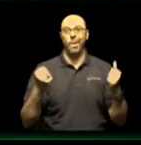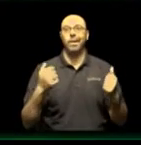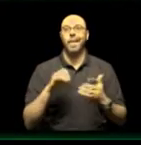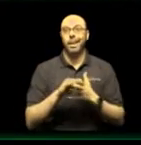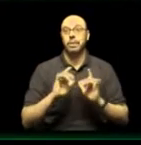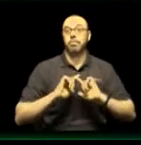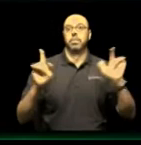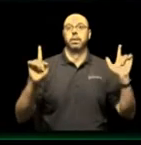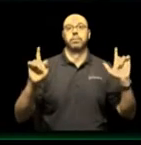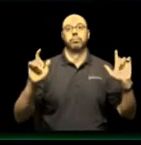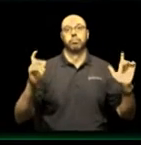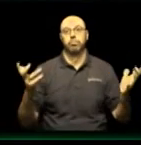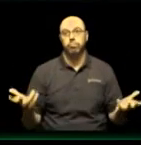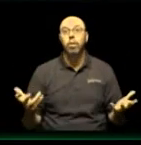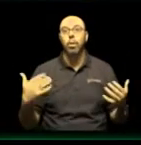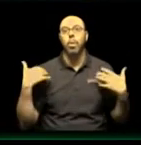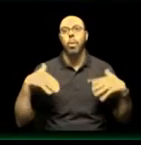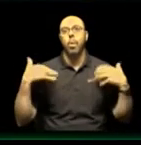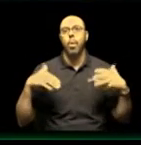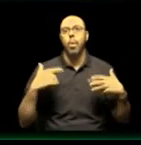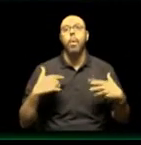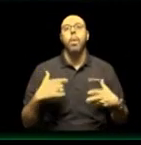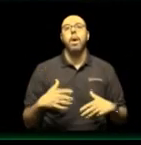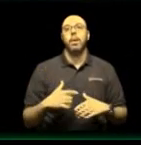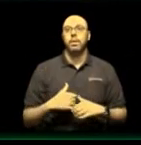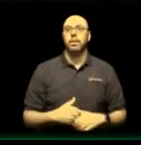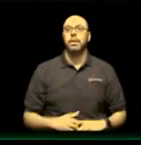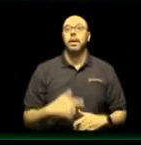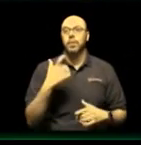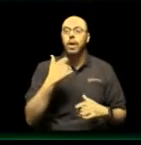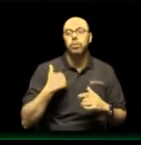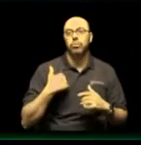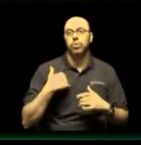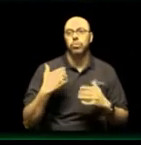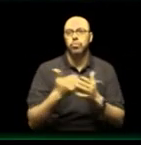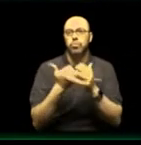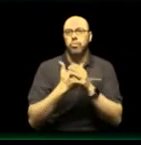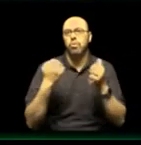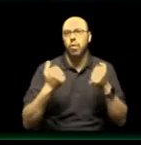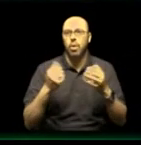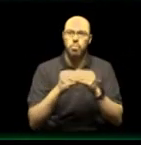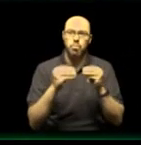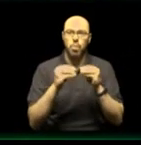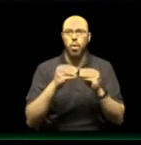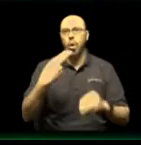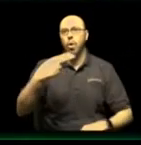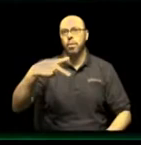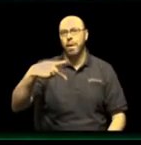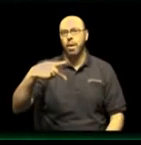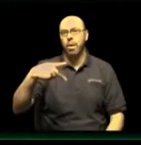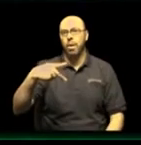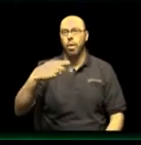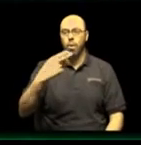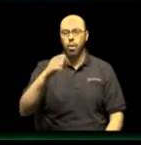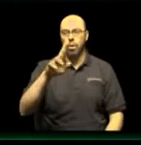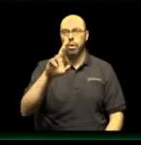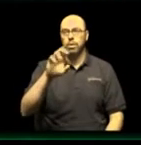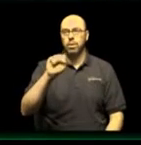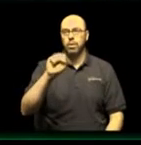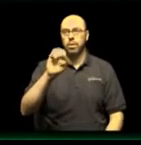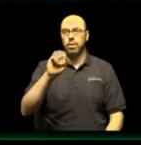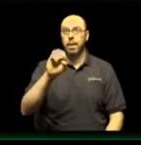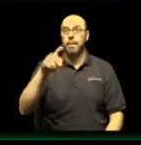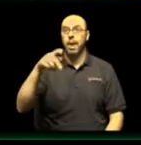big difference. The go-karting car, because Obviously. more horsepower, more speed, Bigger. and more